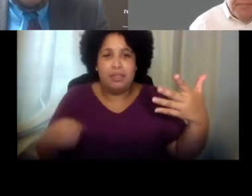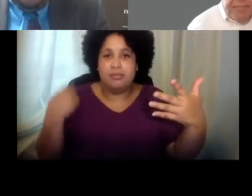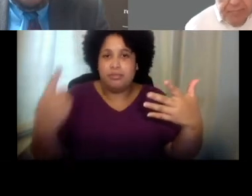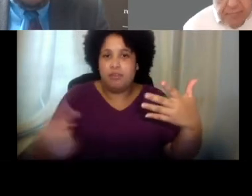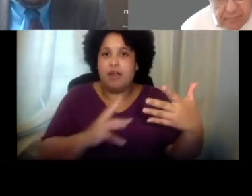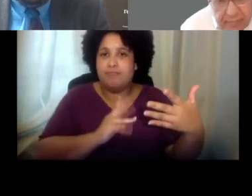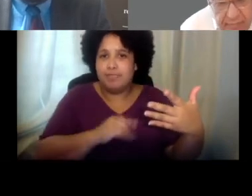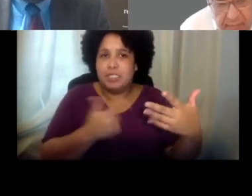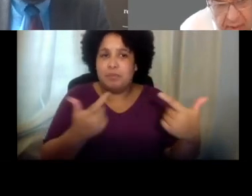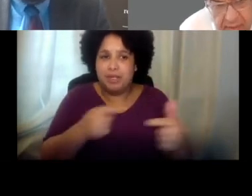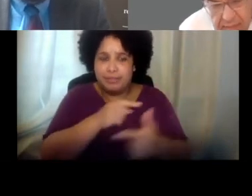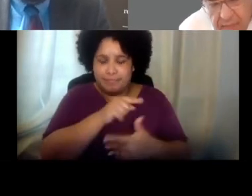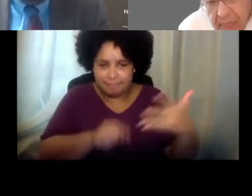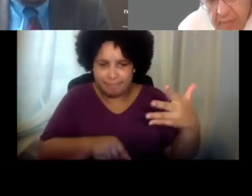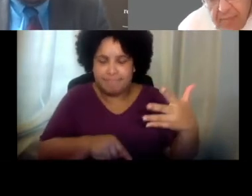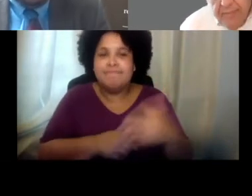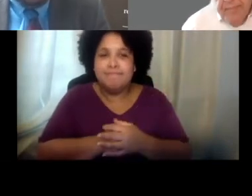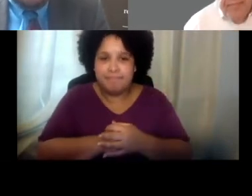slide.